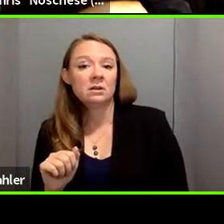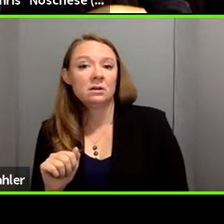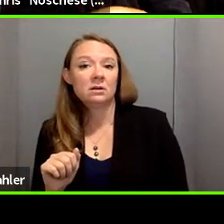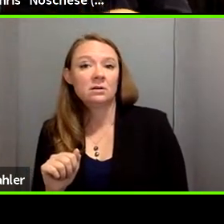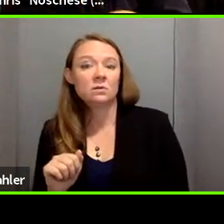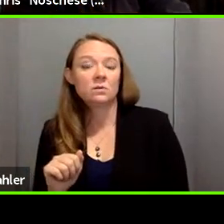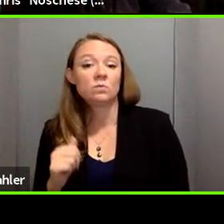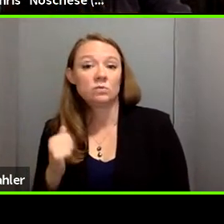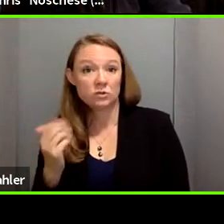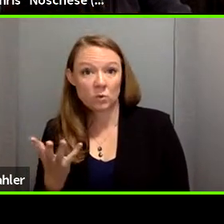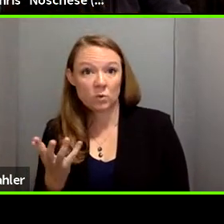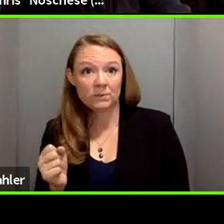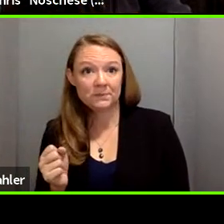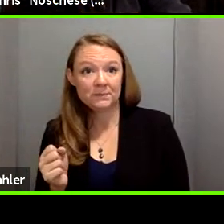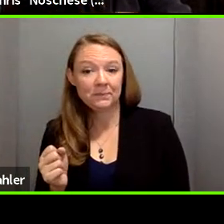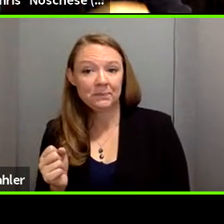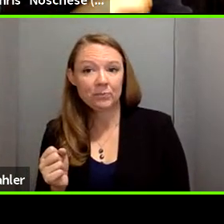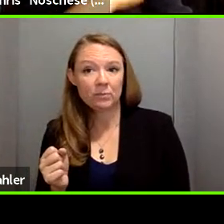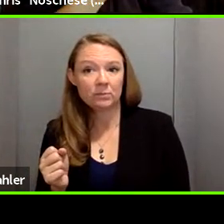So,